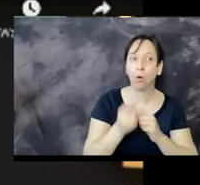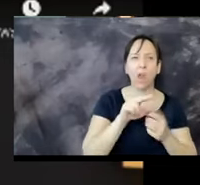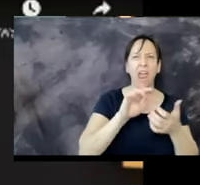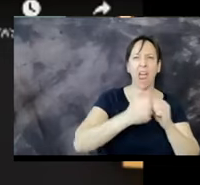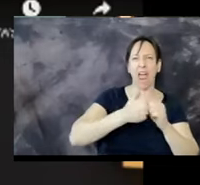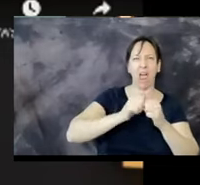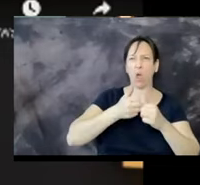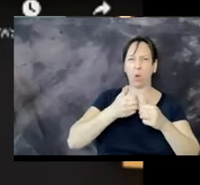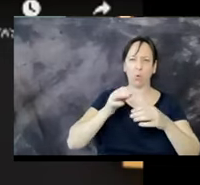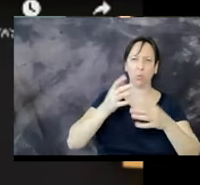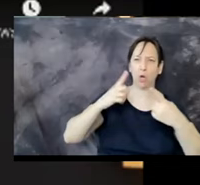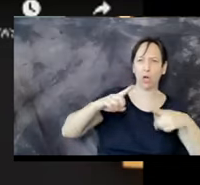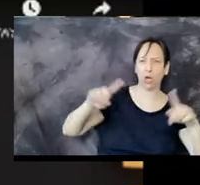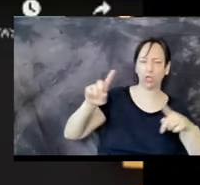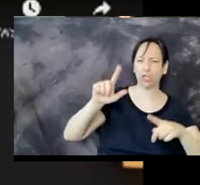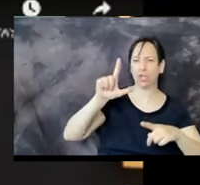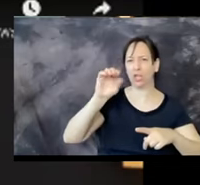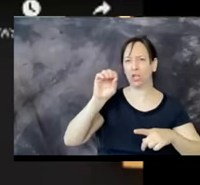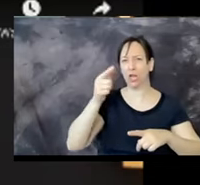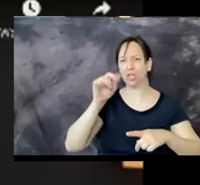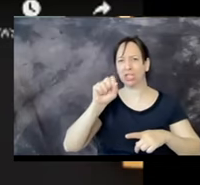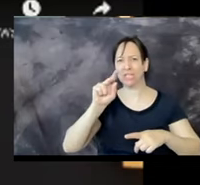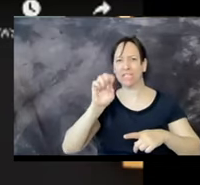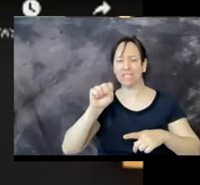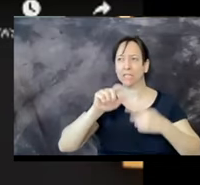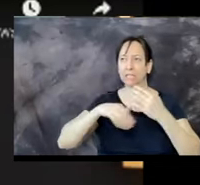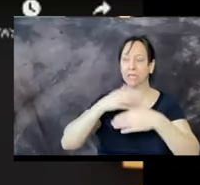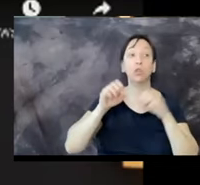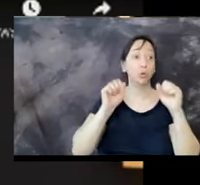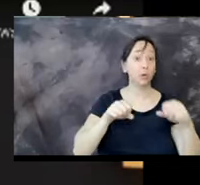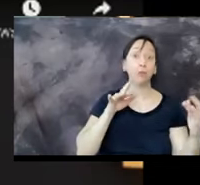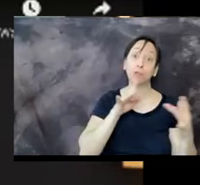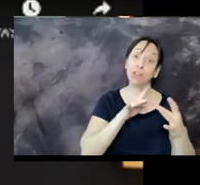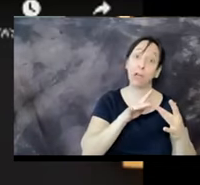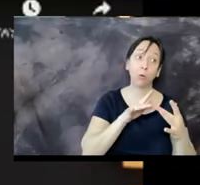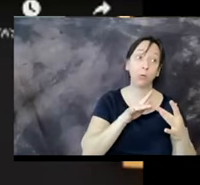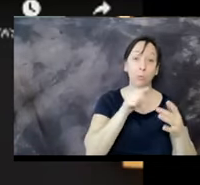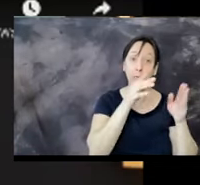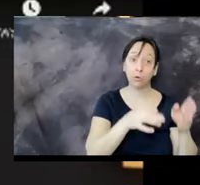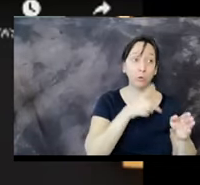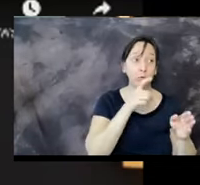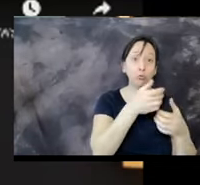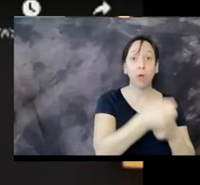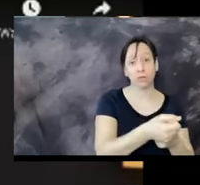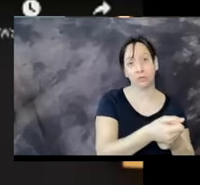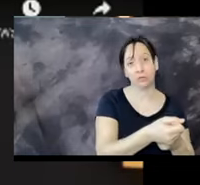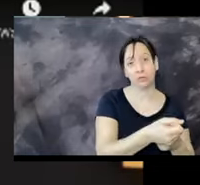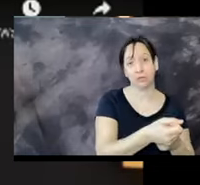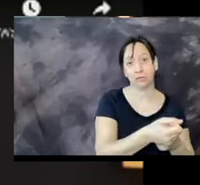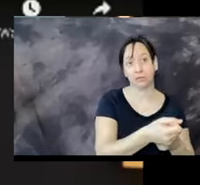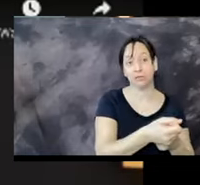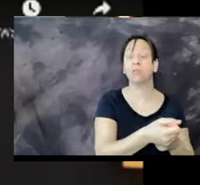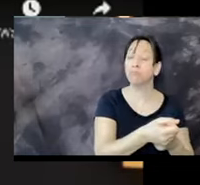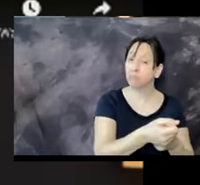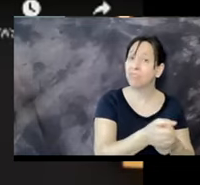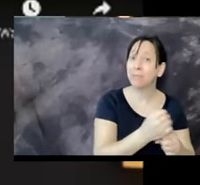you should really reach out to that person that you trust. It helps to make a difference